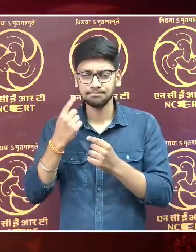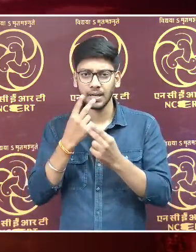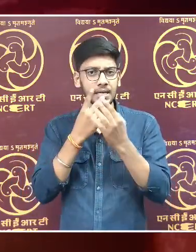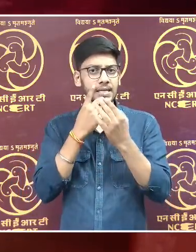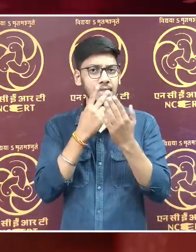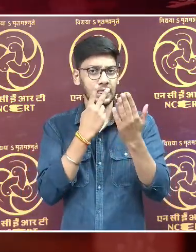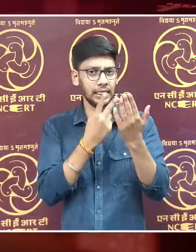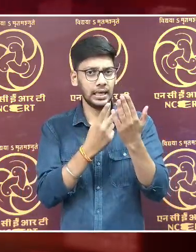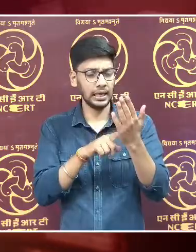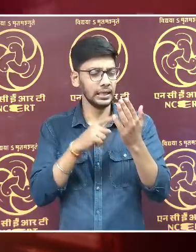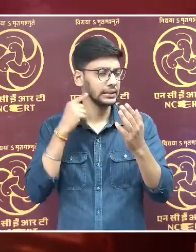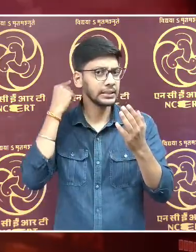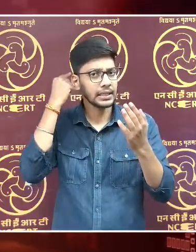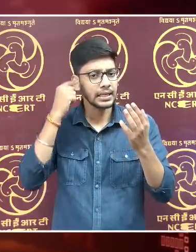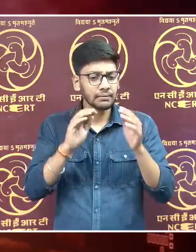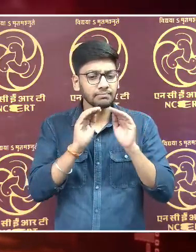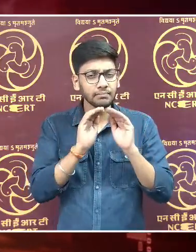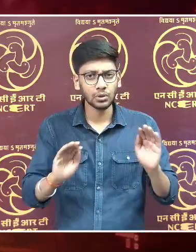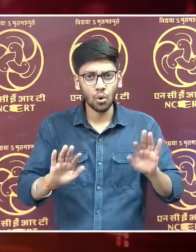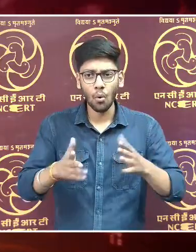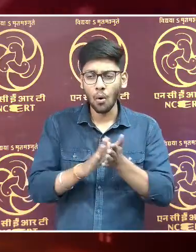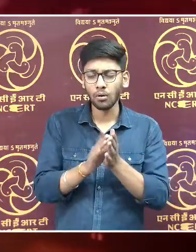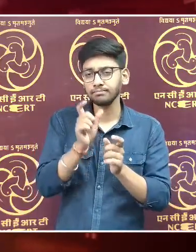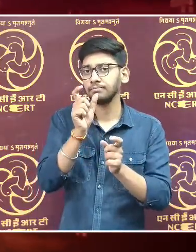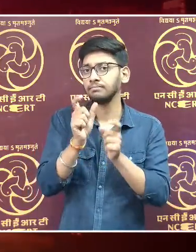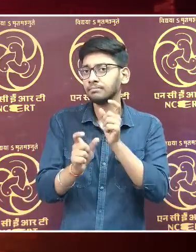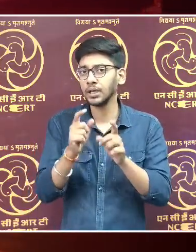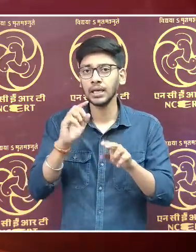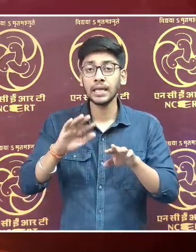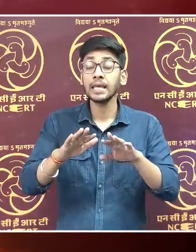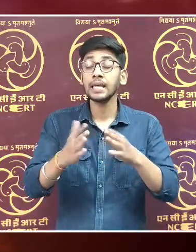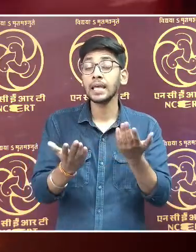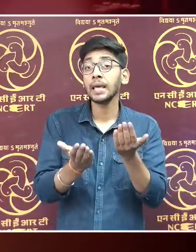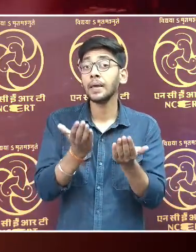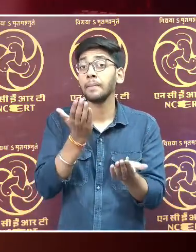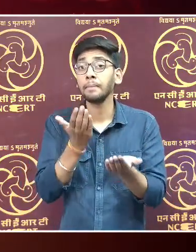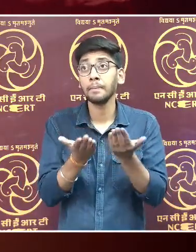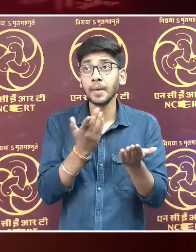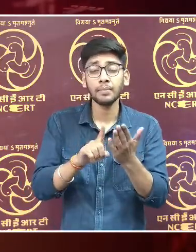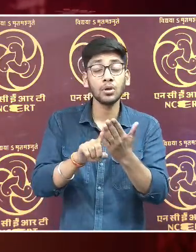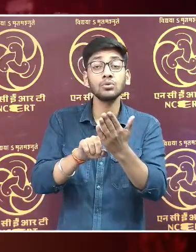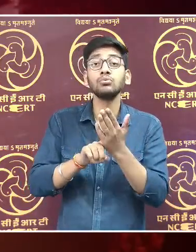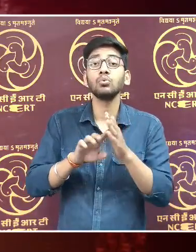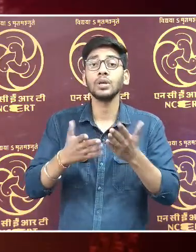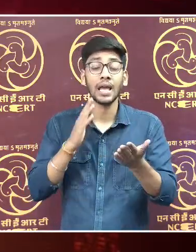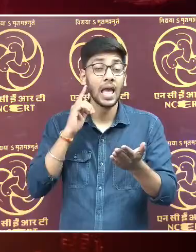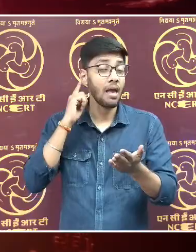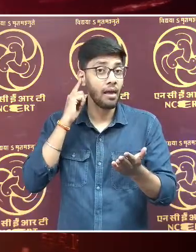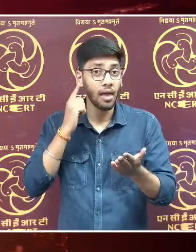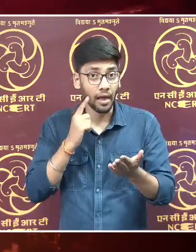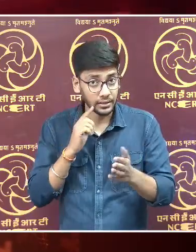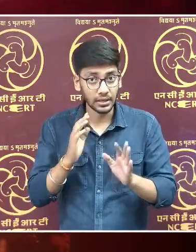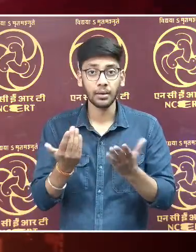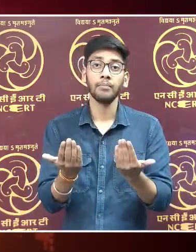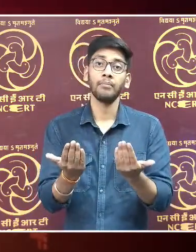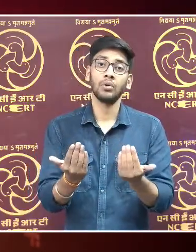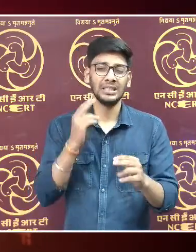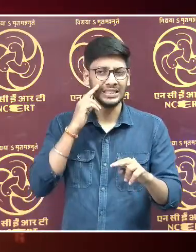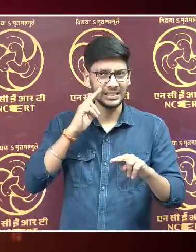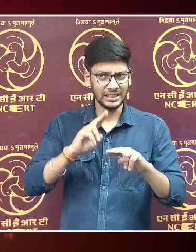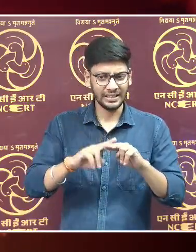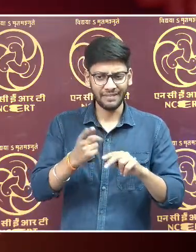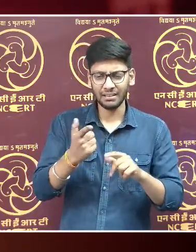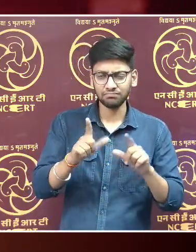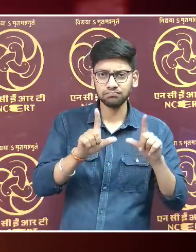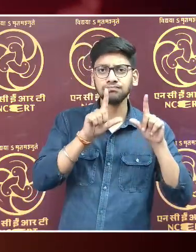the ears of a child or maybe person, which might be an indicator of a hearing impairment. But now you are showing